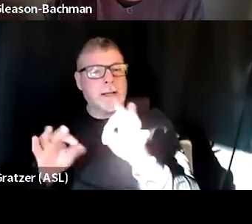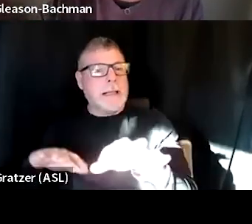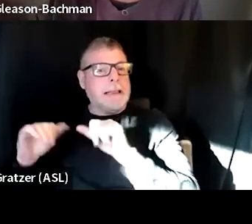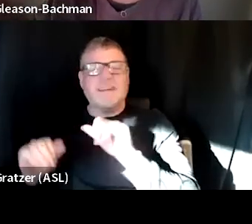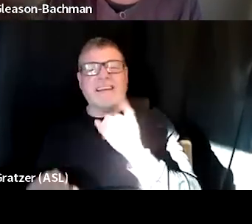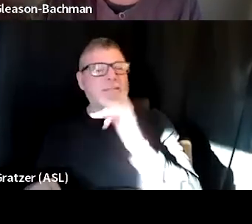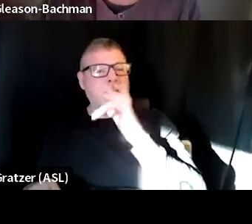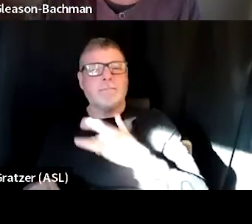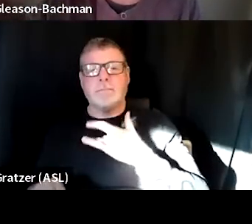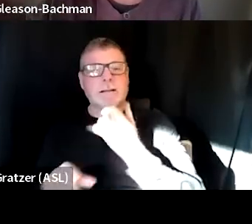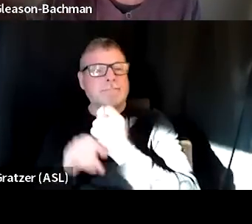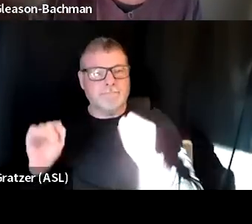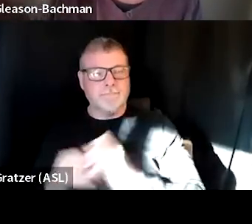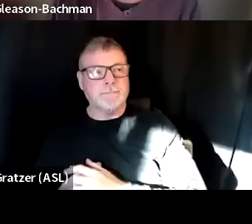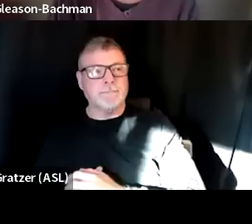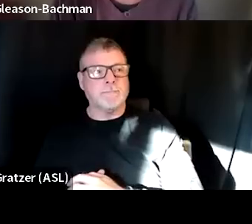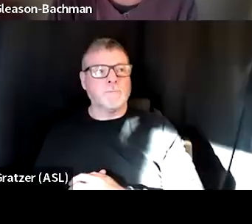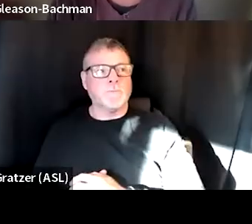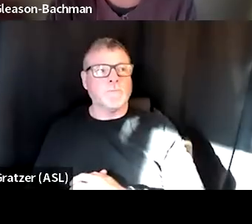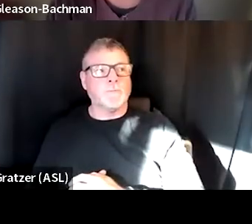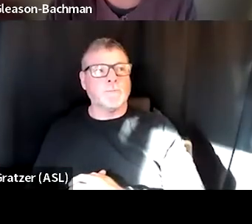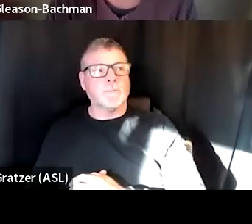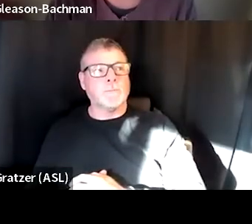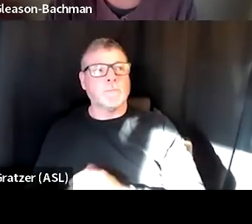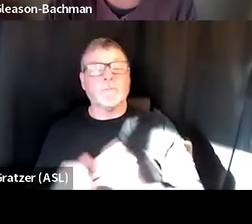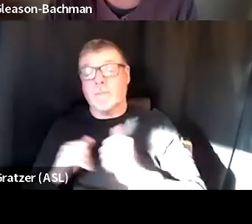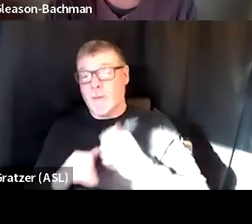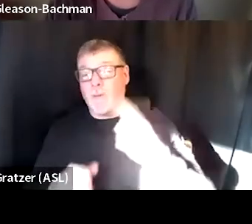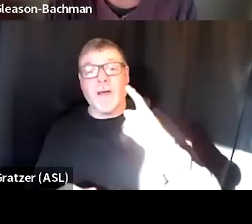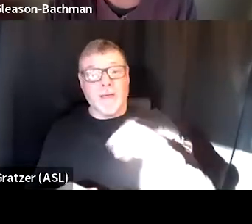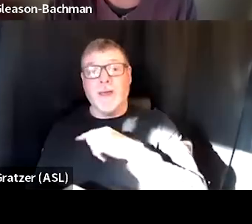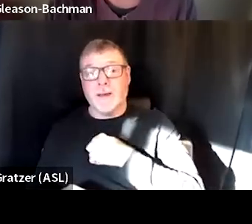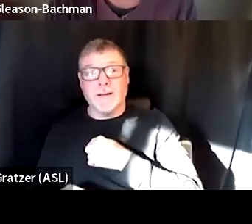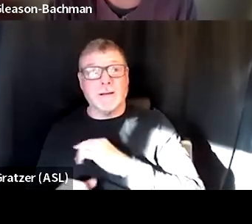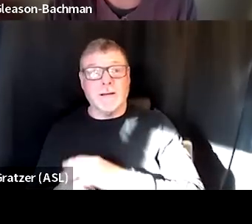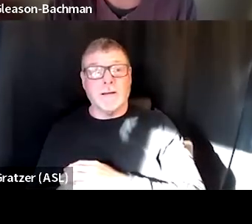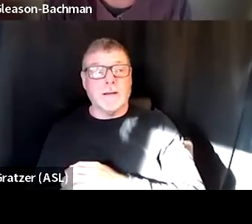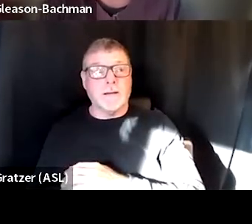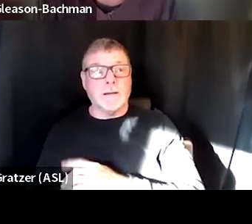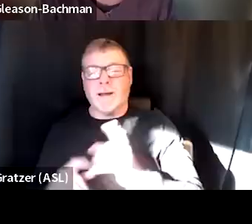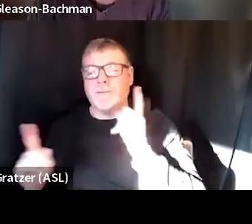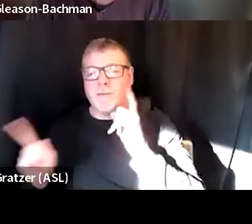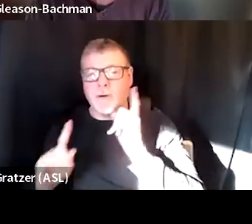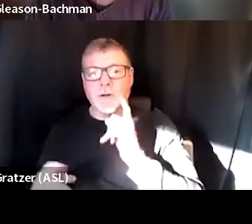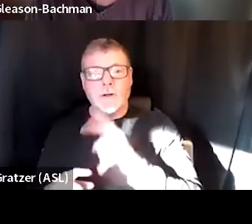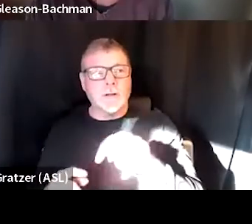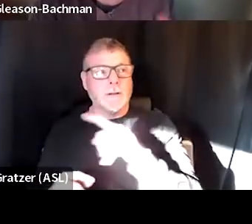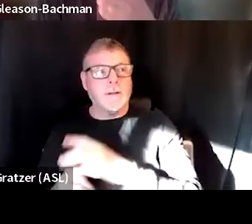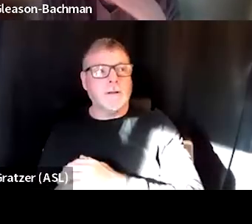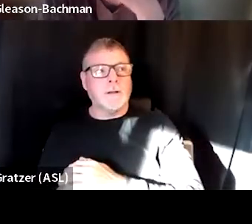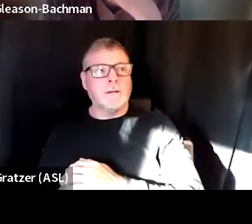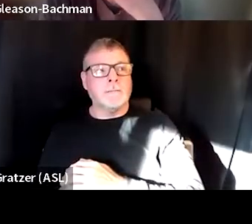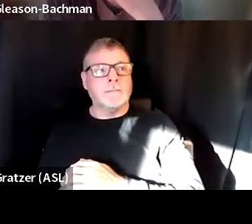if you decide it's time to go? So with us, and I'm sure a lot of people have heard, if they've heard either the Feldmans or myself speak,